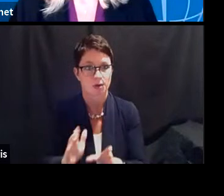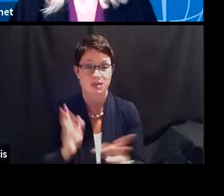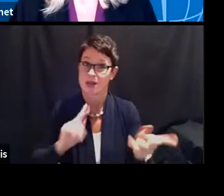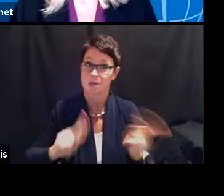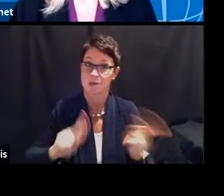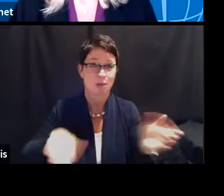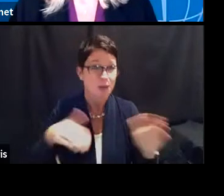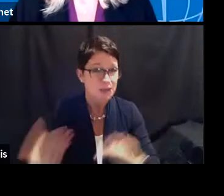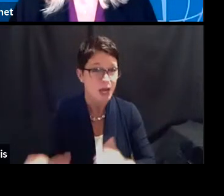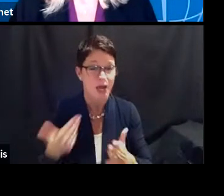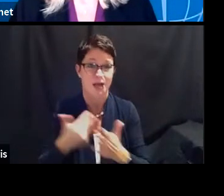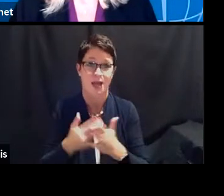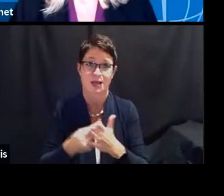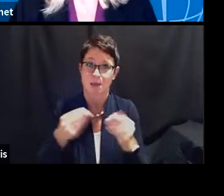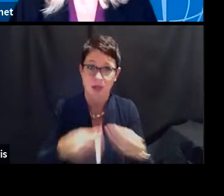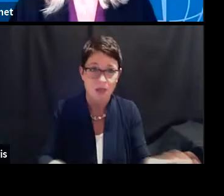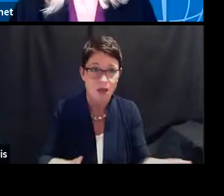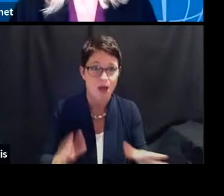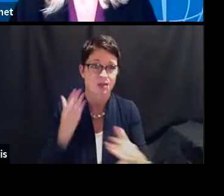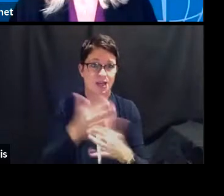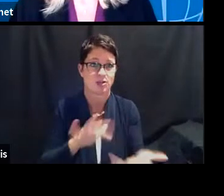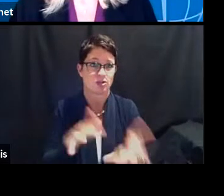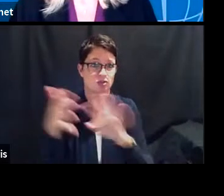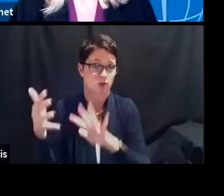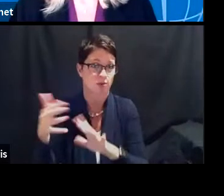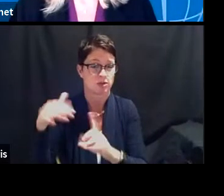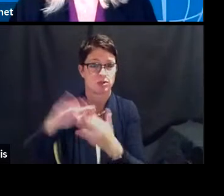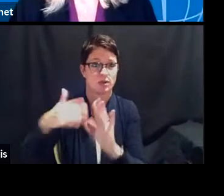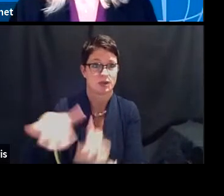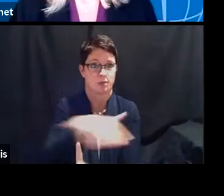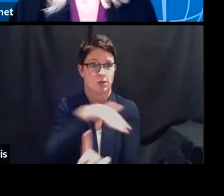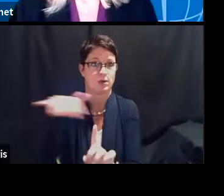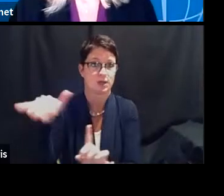fatalities, economic loss, and disruption to their surrounding communities.